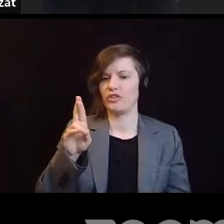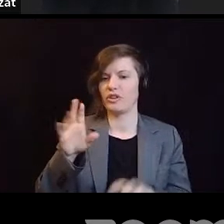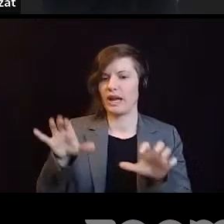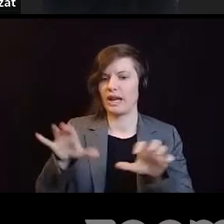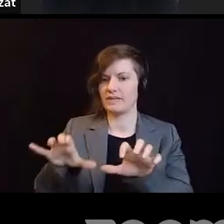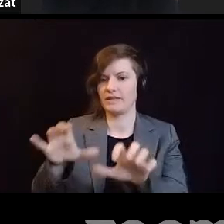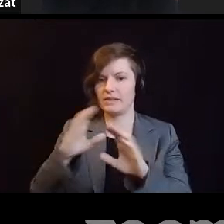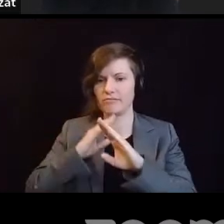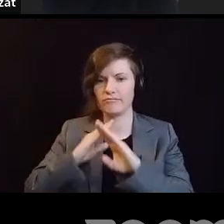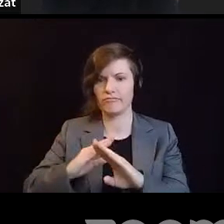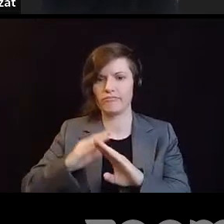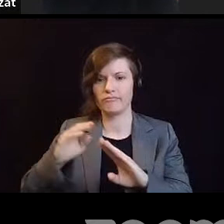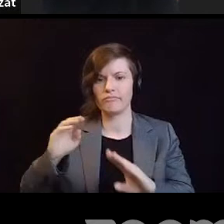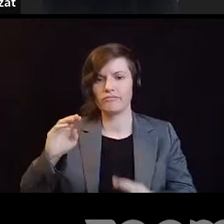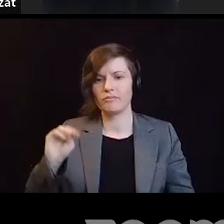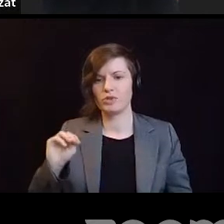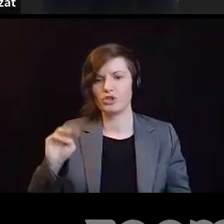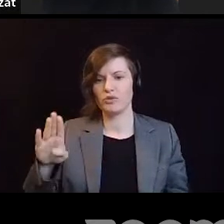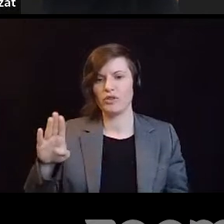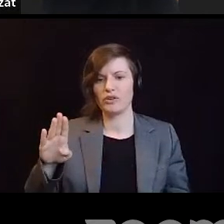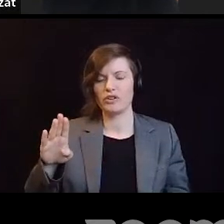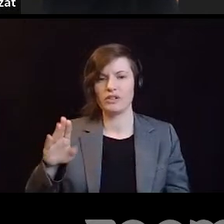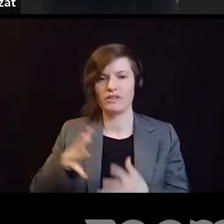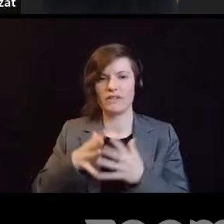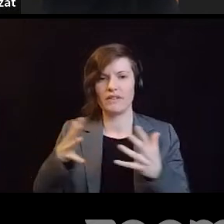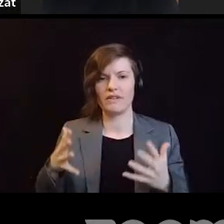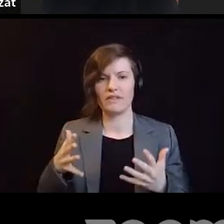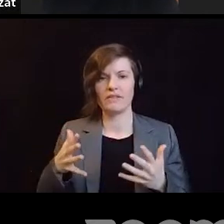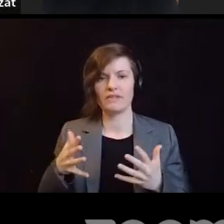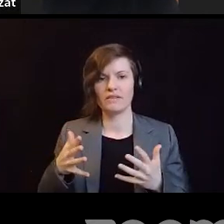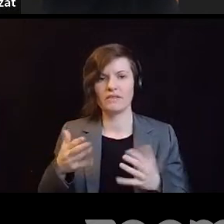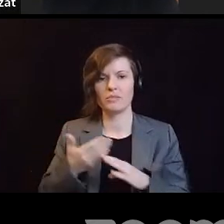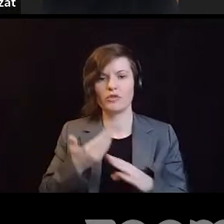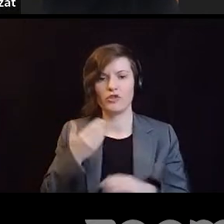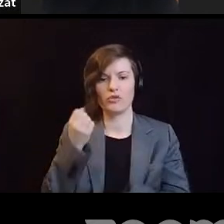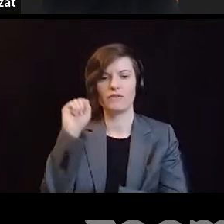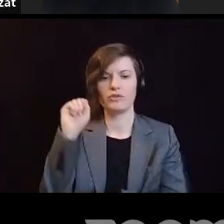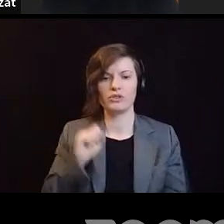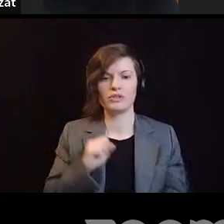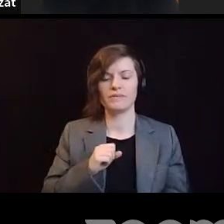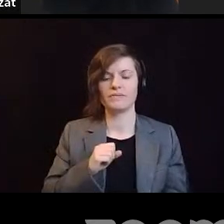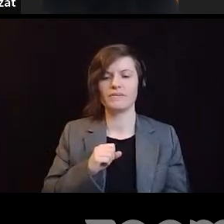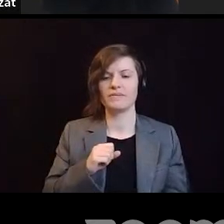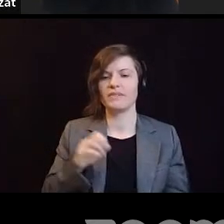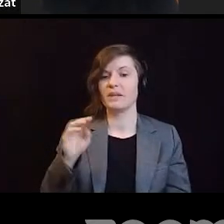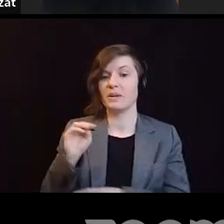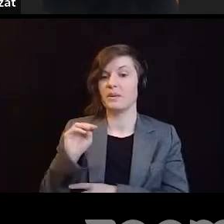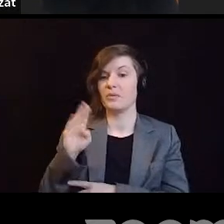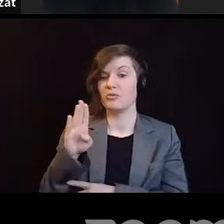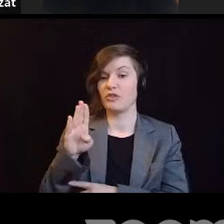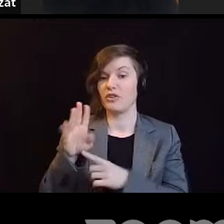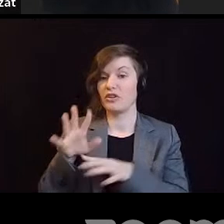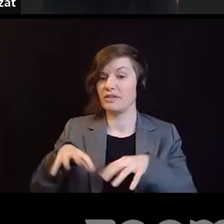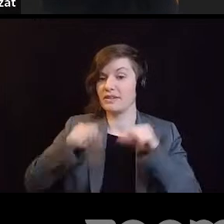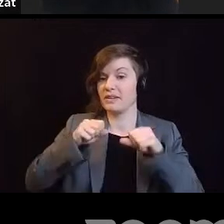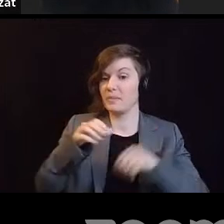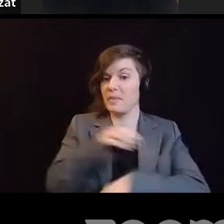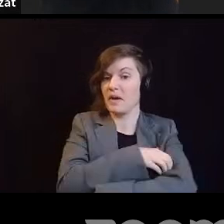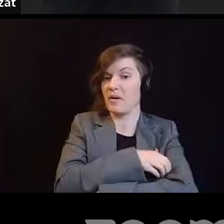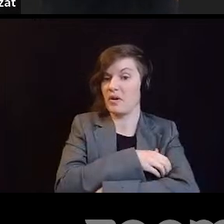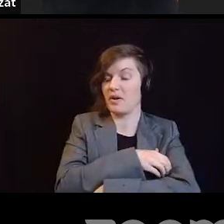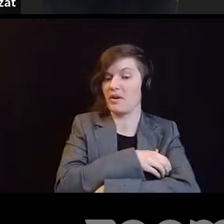the revolution, and then how the Brotherhood so merrily sold those same people down the river once they were in power.